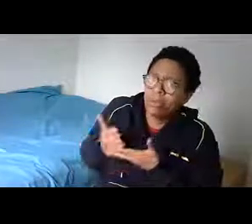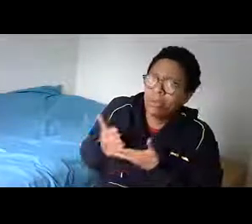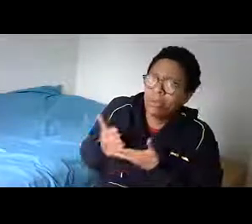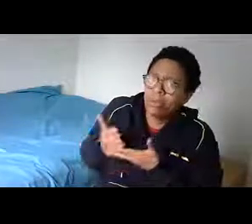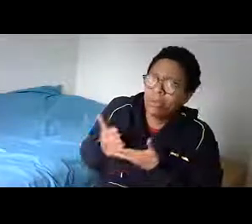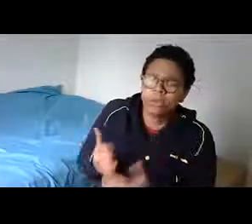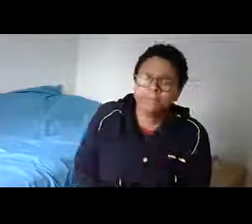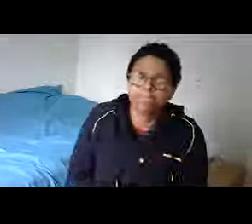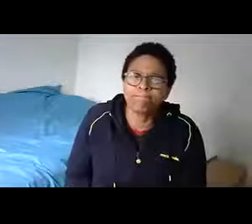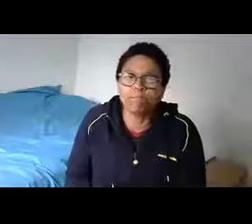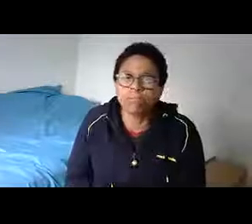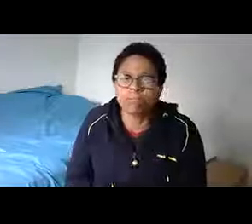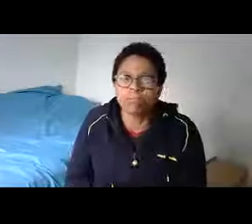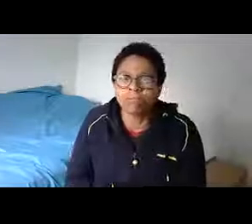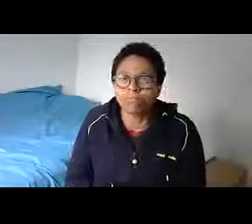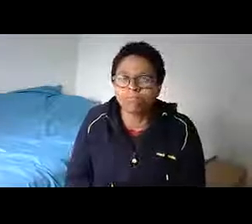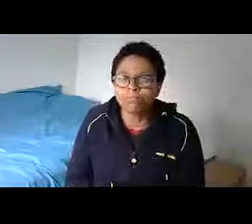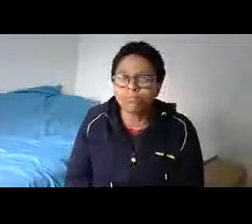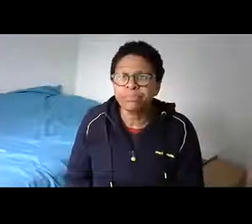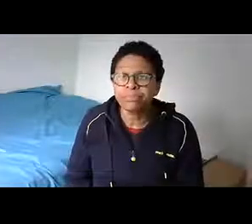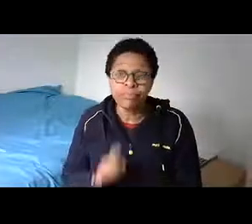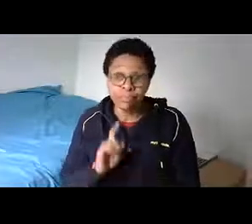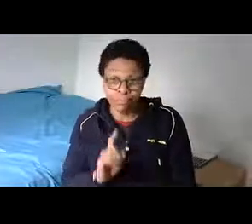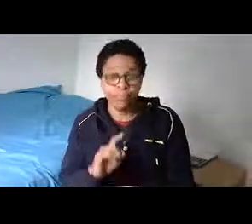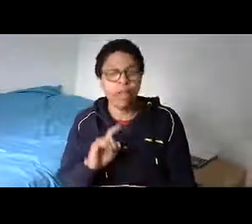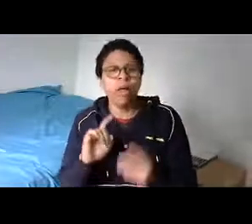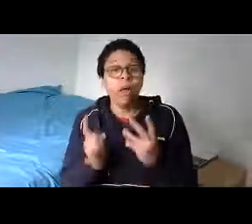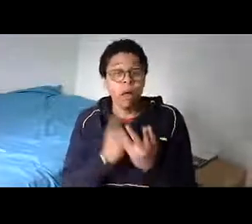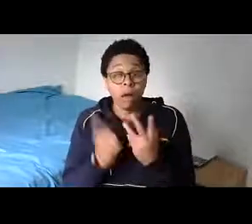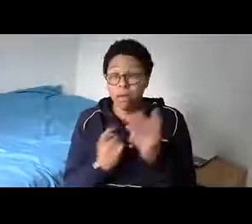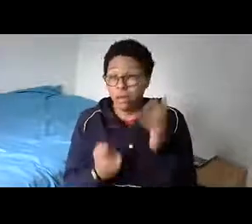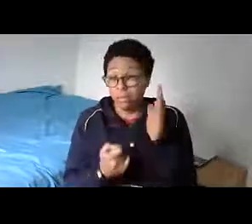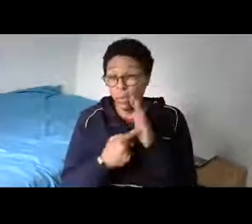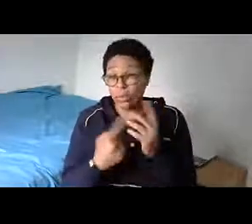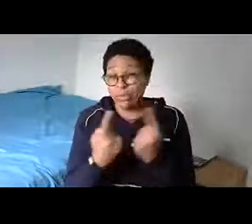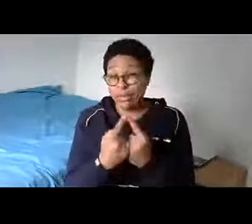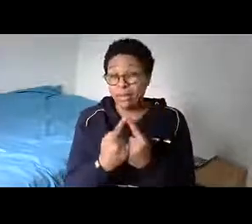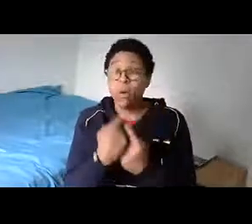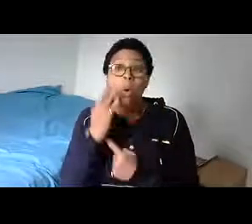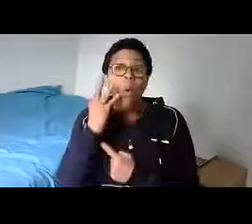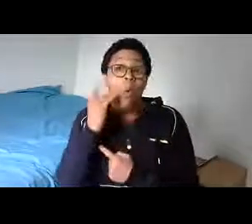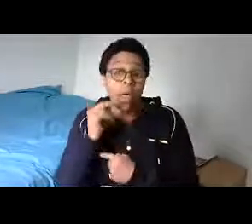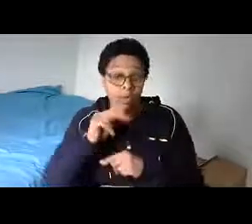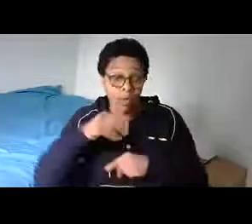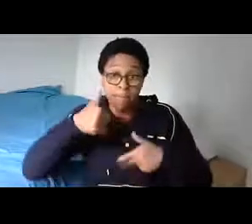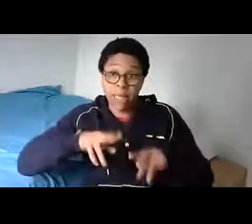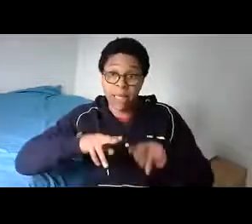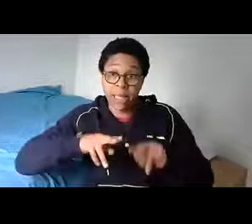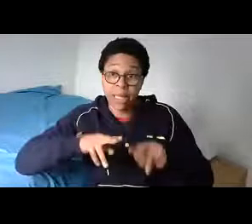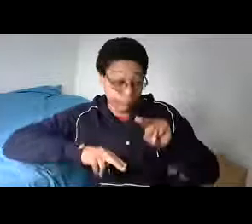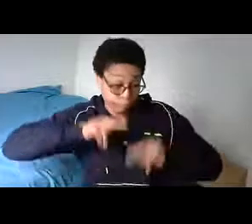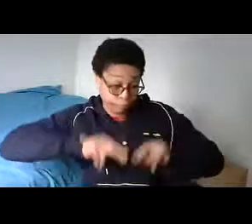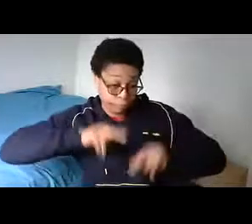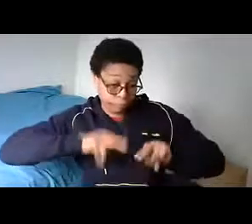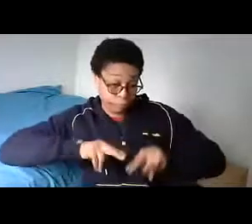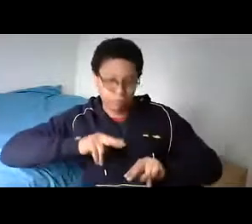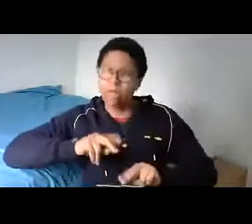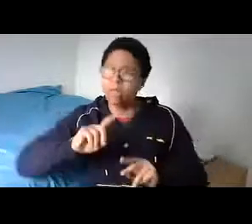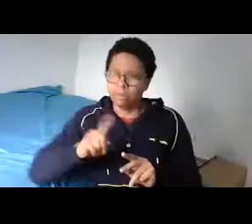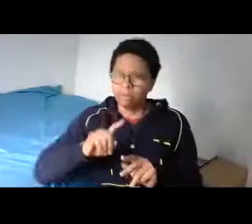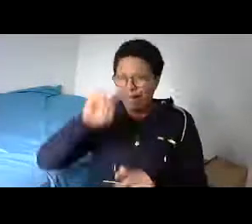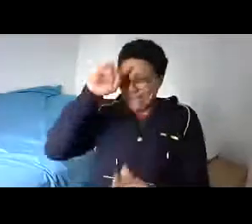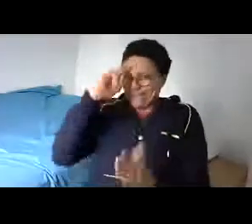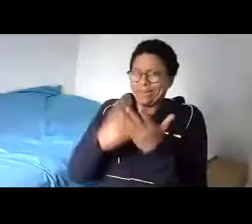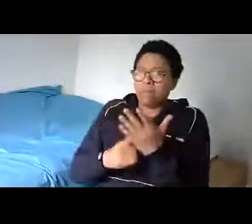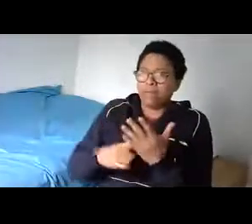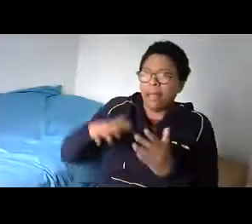So again, another thing that's really important to know is when they do assessment and when they make decisions about needs that they have duty to